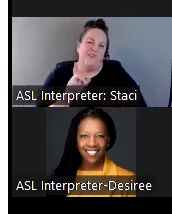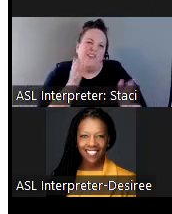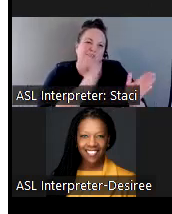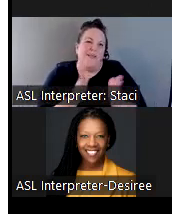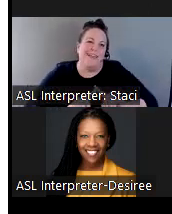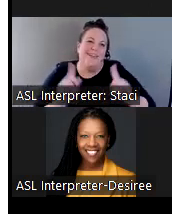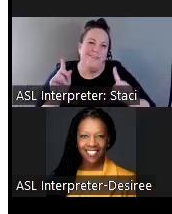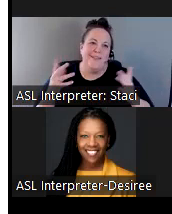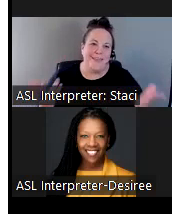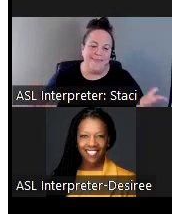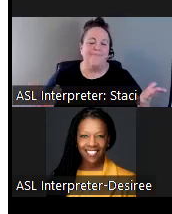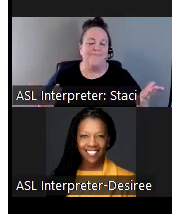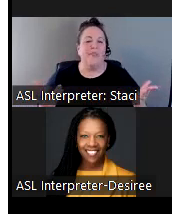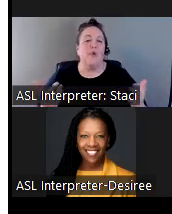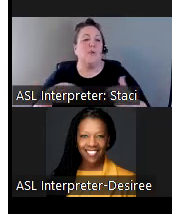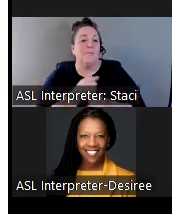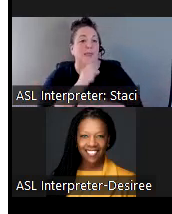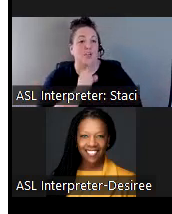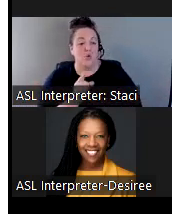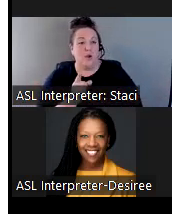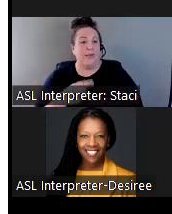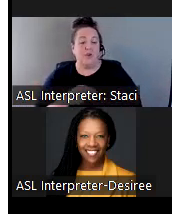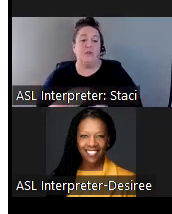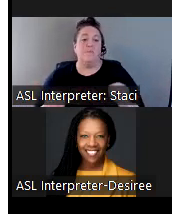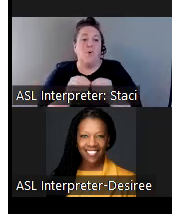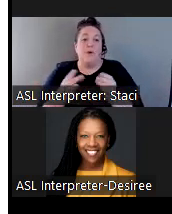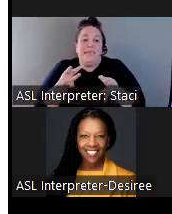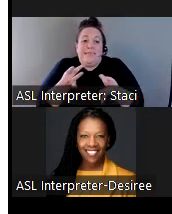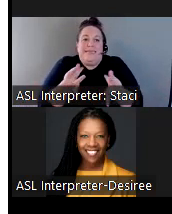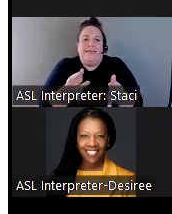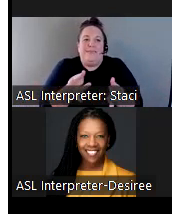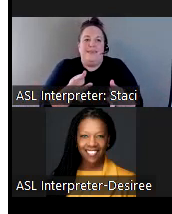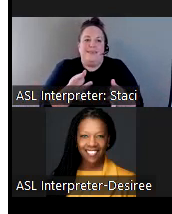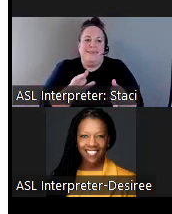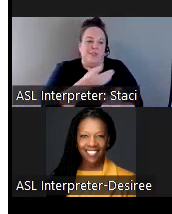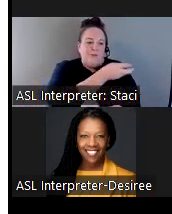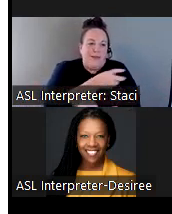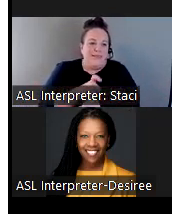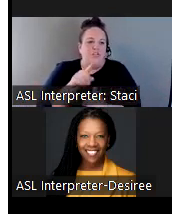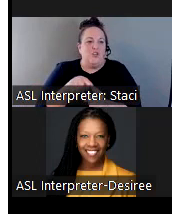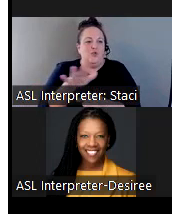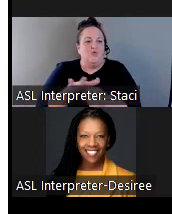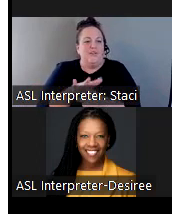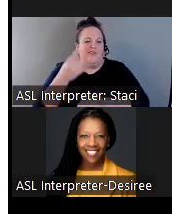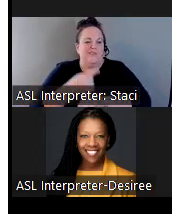And so we want to make sure that there's a more seamless transition from ECI to that regional day school.